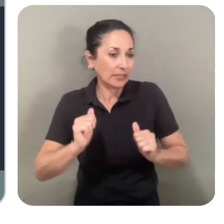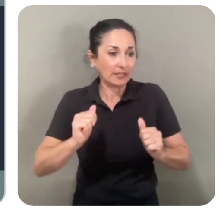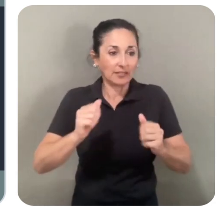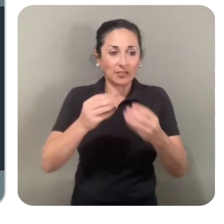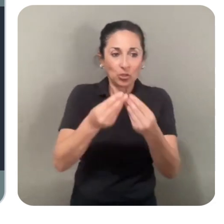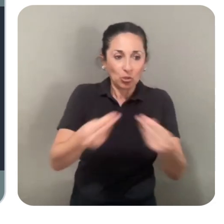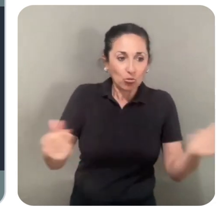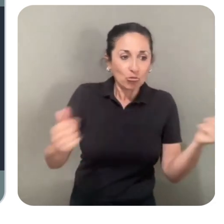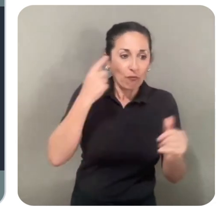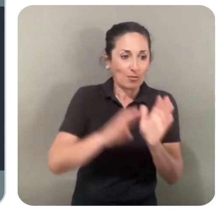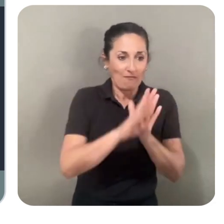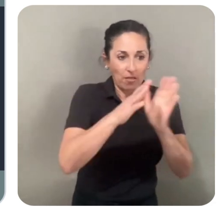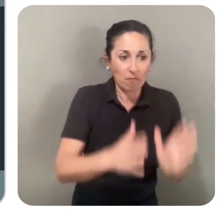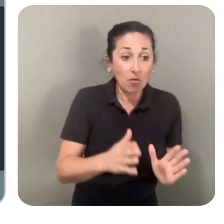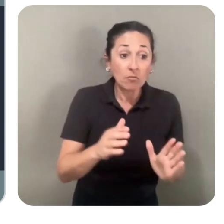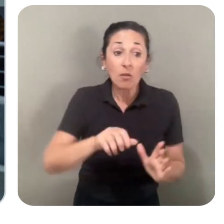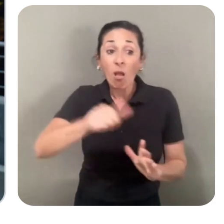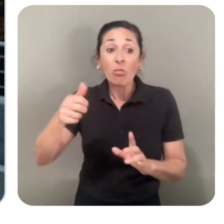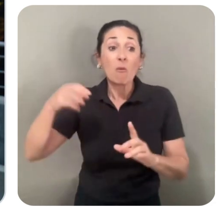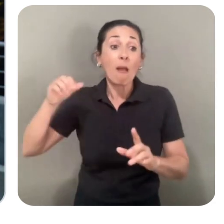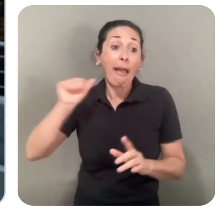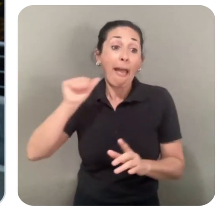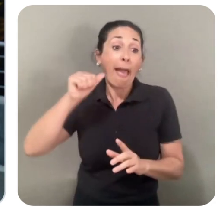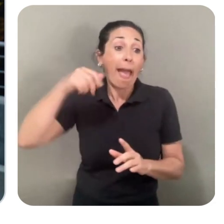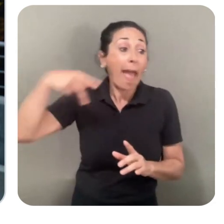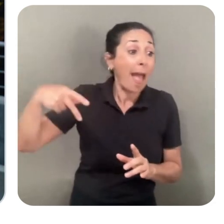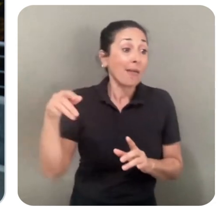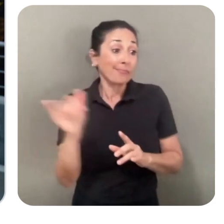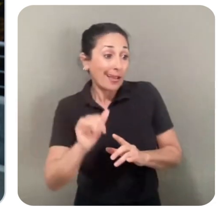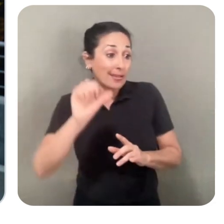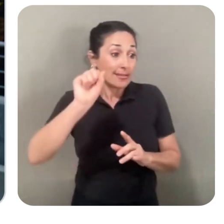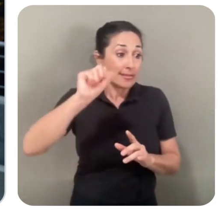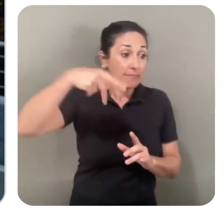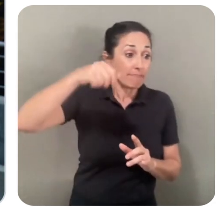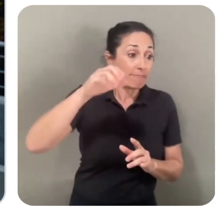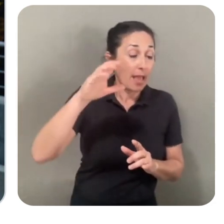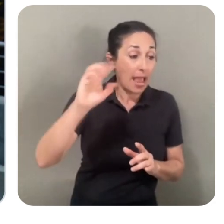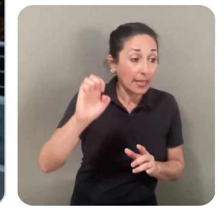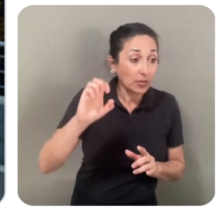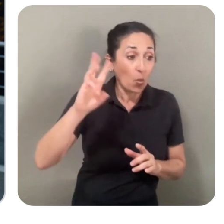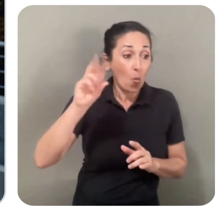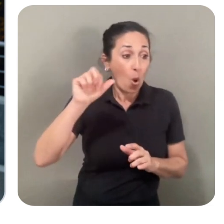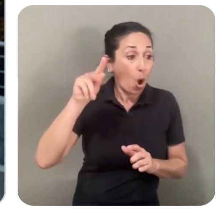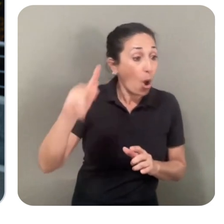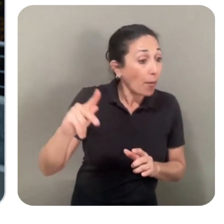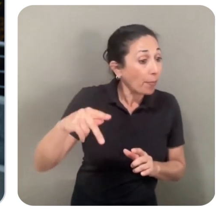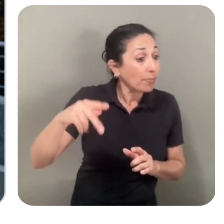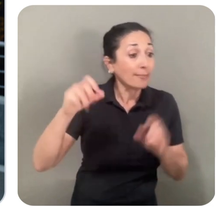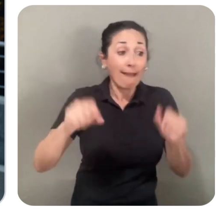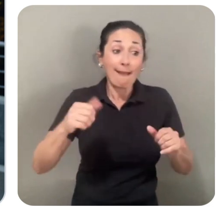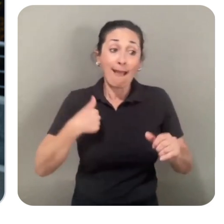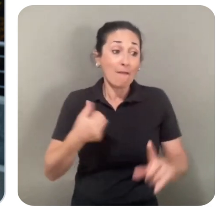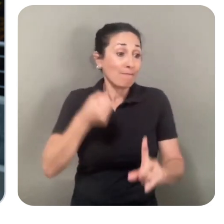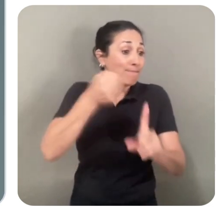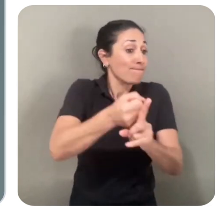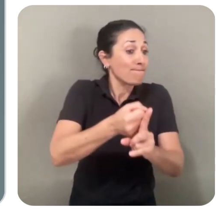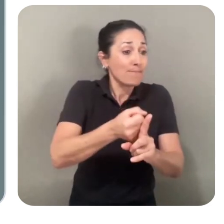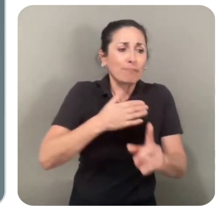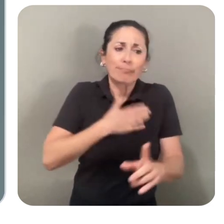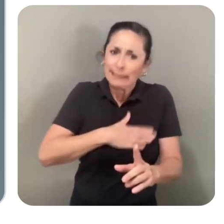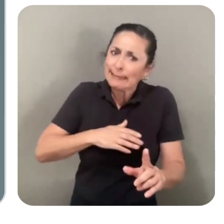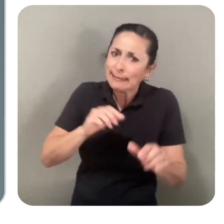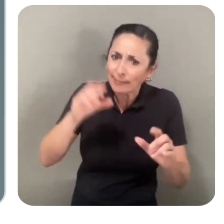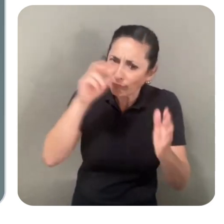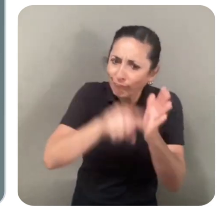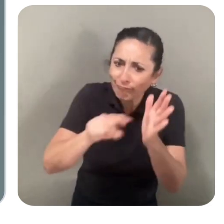application space warp, can also have a huge impact. Please look into them. They may be particularly well suited to your app. As